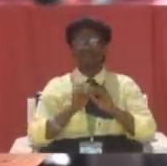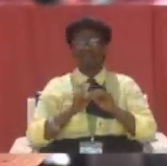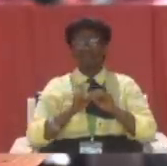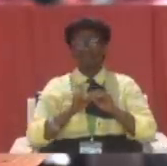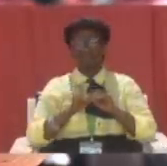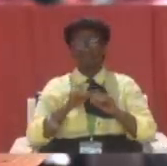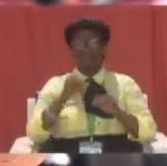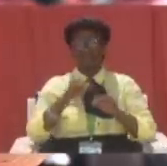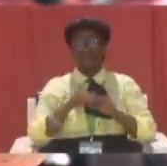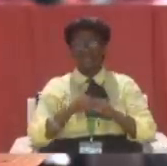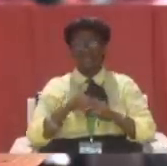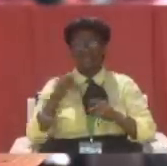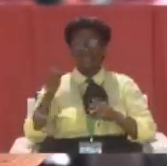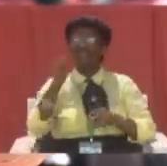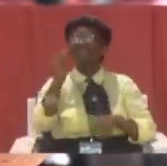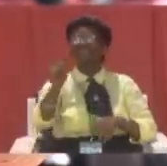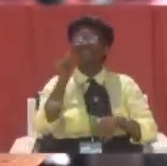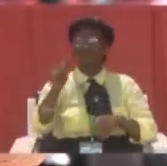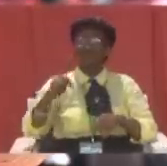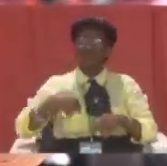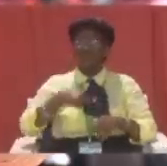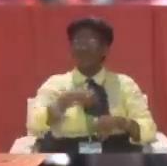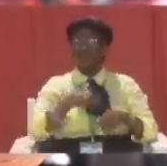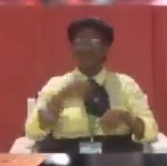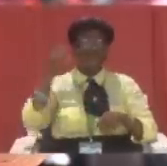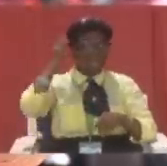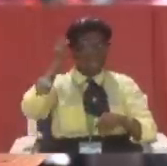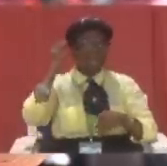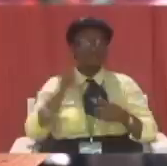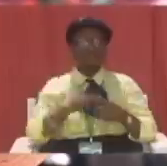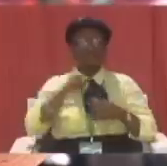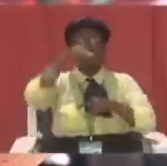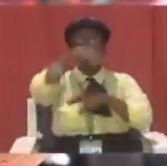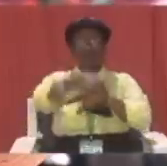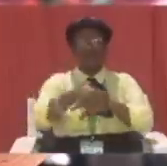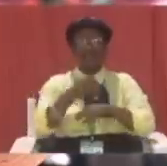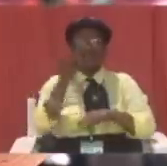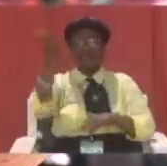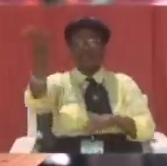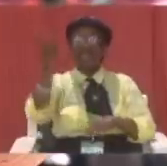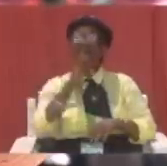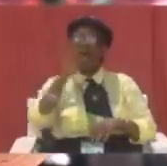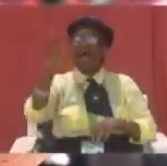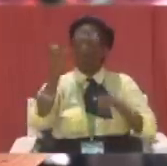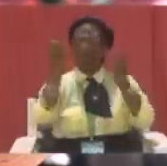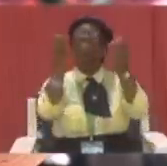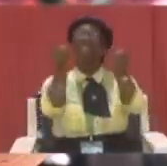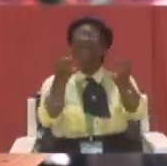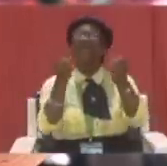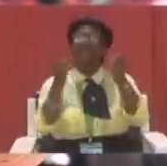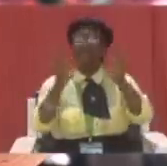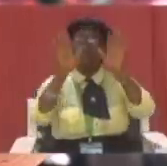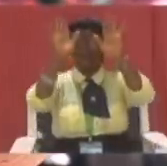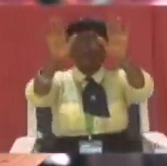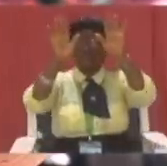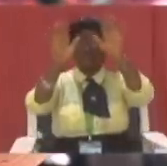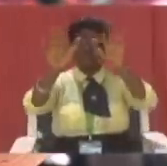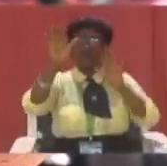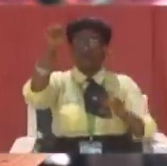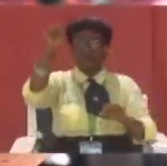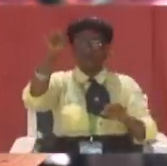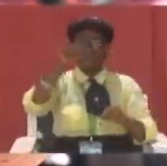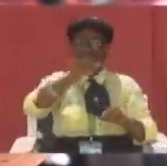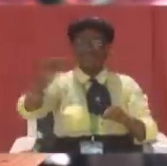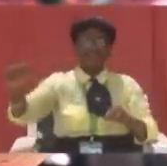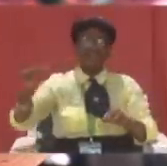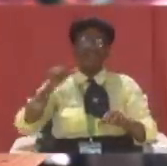In the testimonies we heard tonight, there were many wonders. A